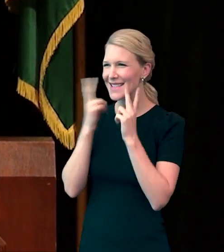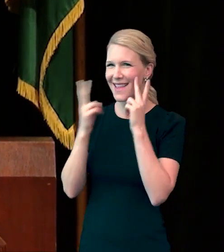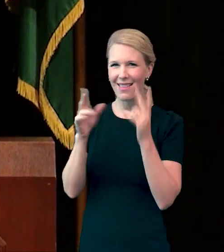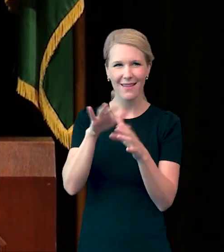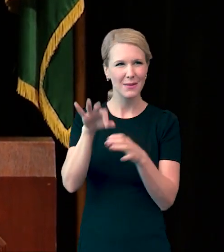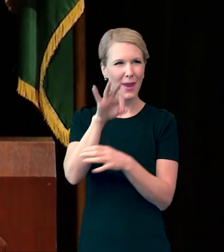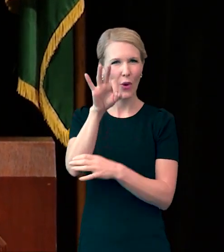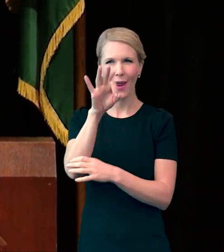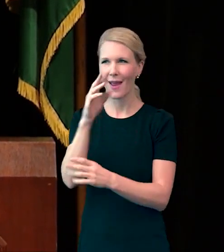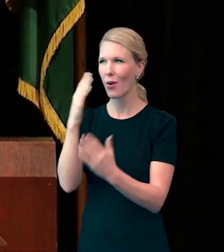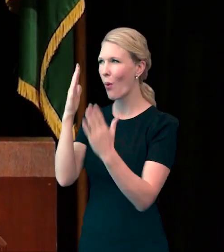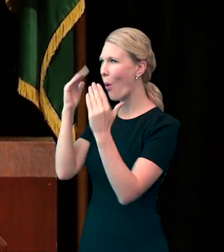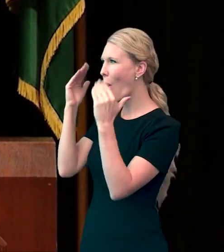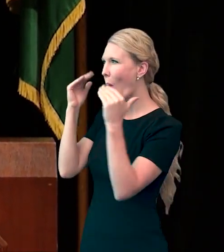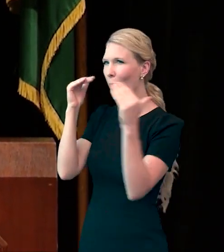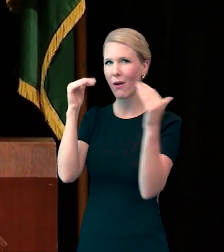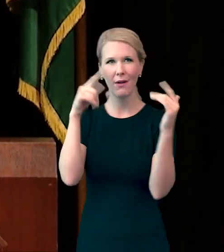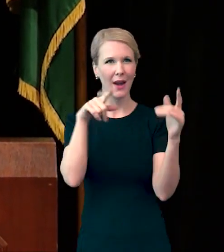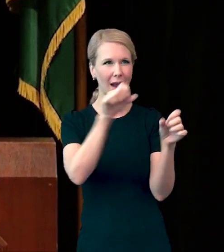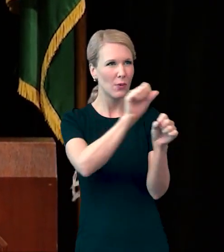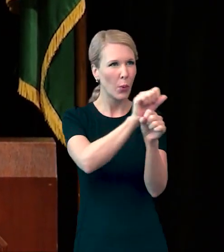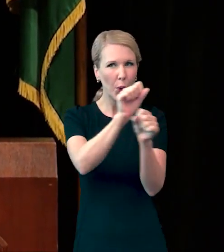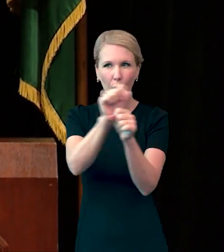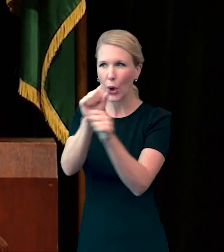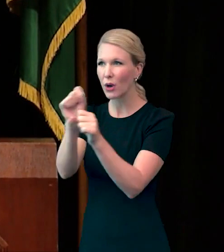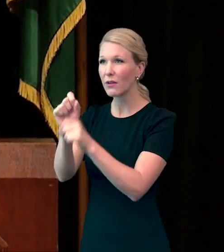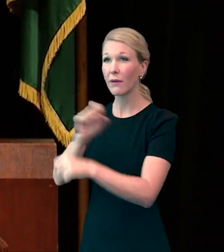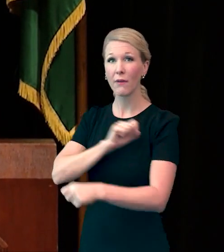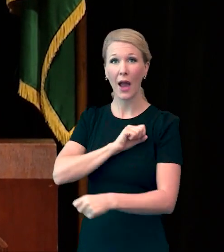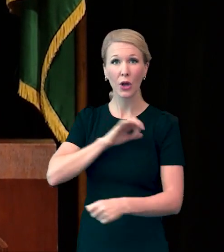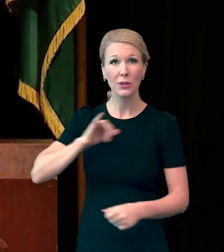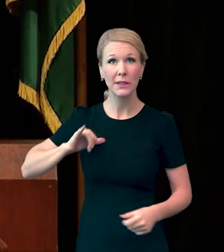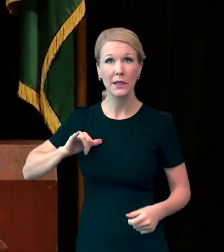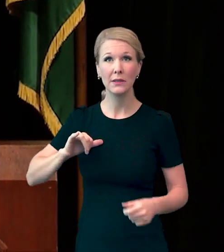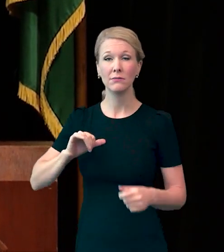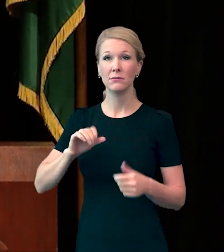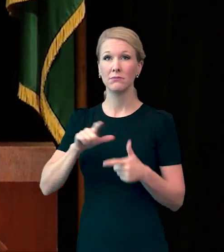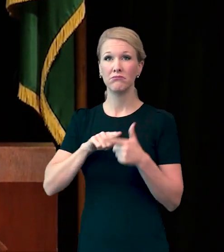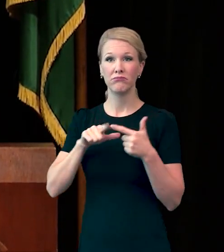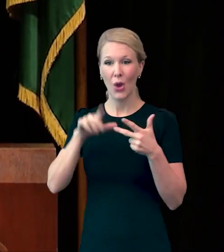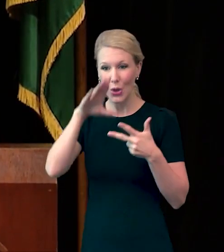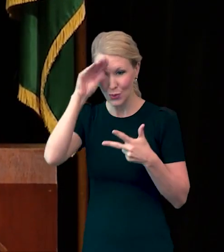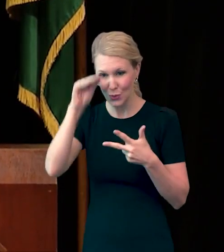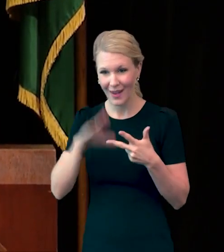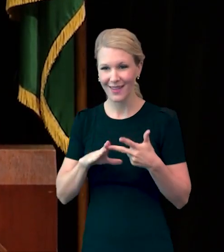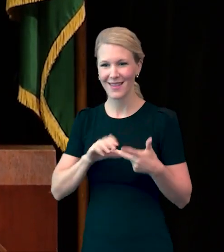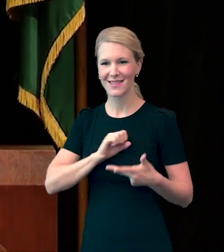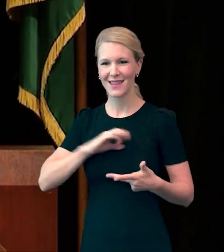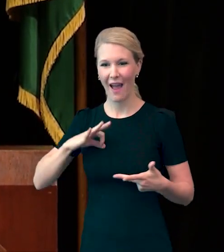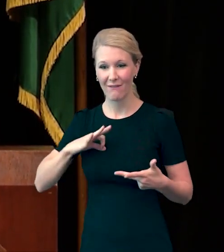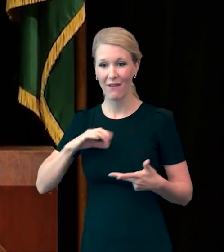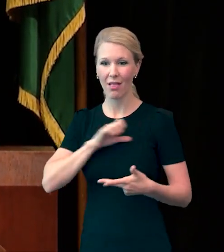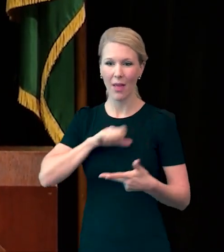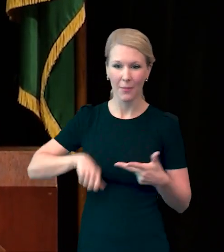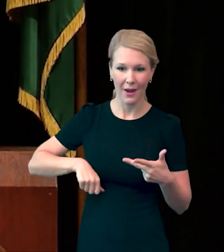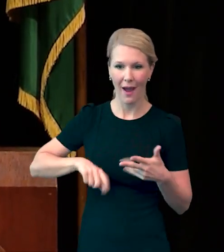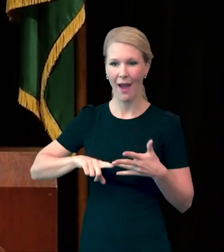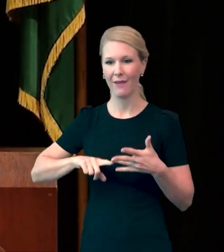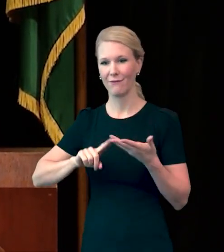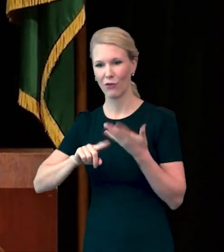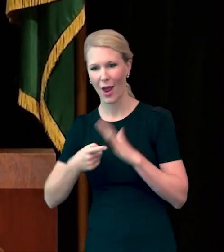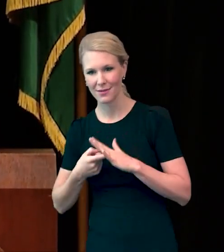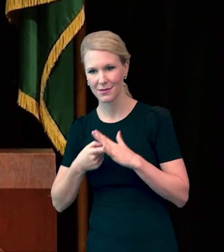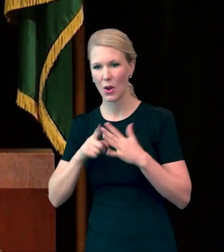It's a spirit of hopefulness reflected in the good work being done by our faculty, students, and staff, by our alumni, and